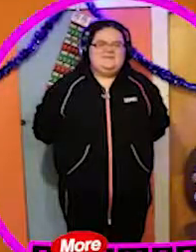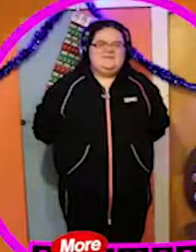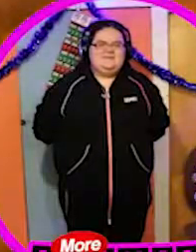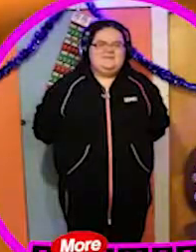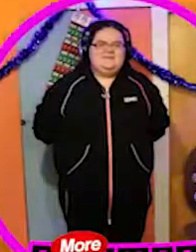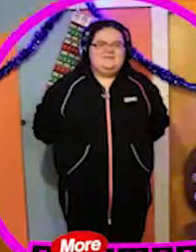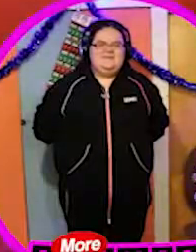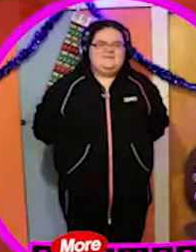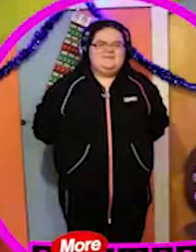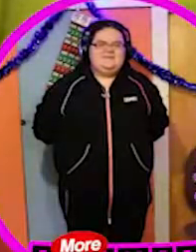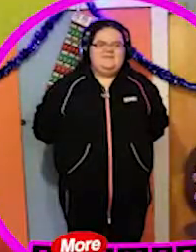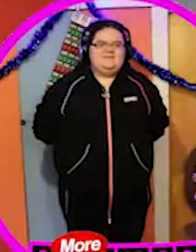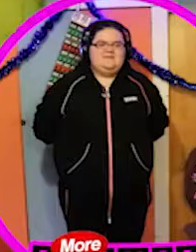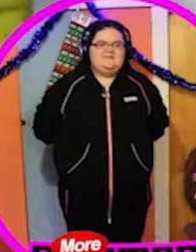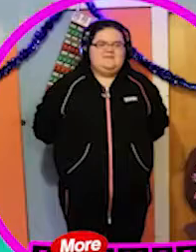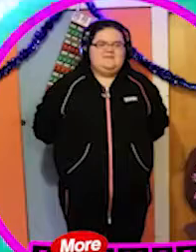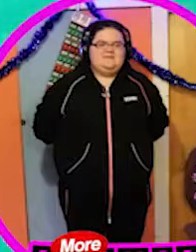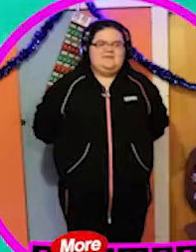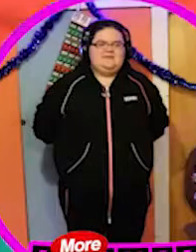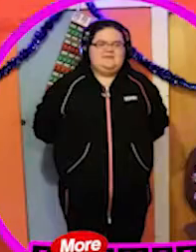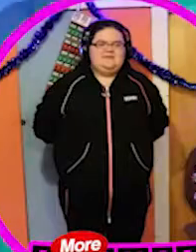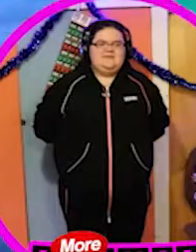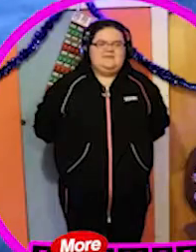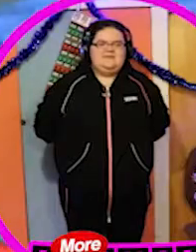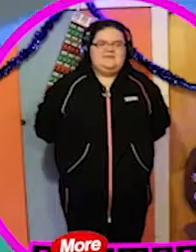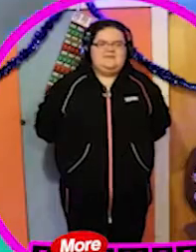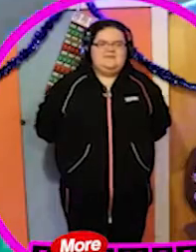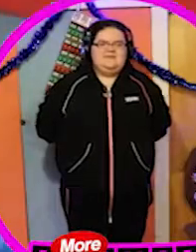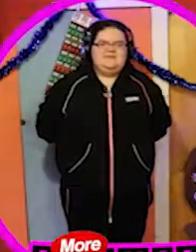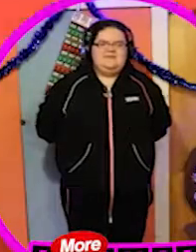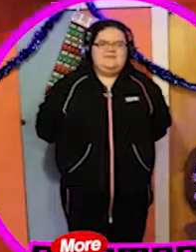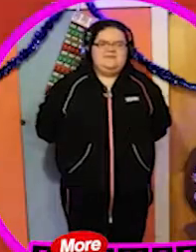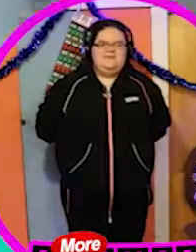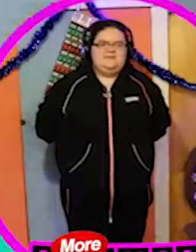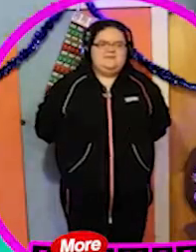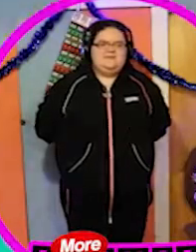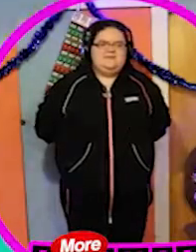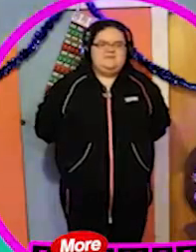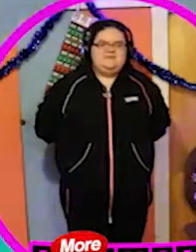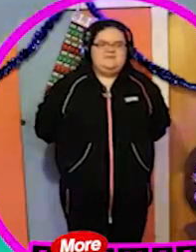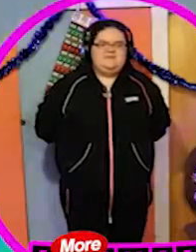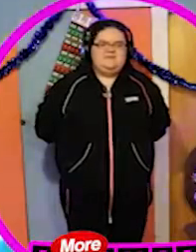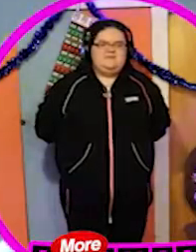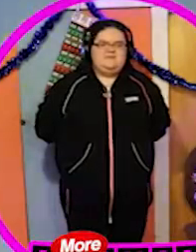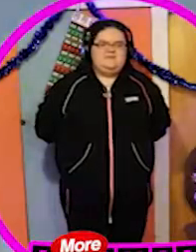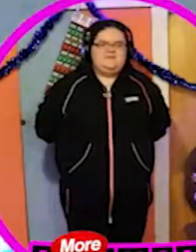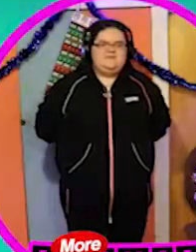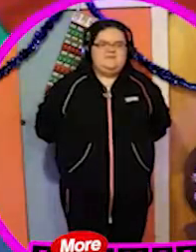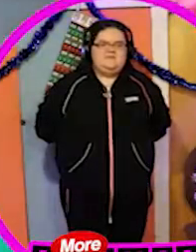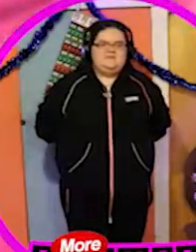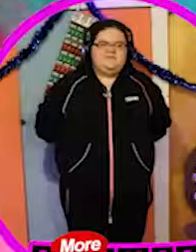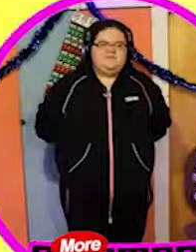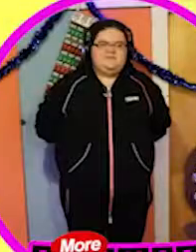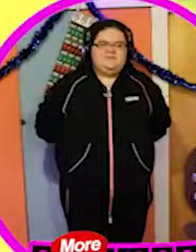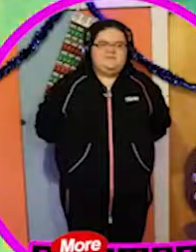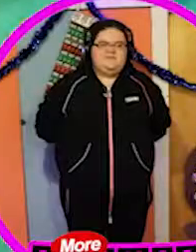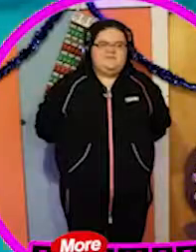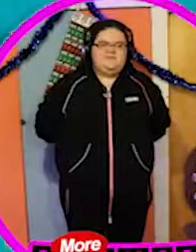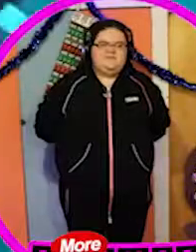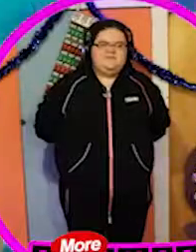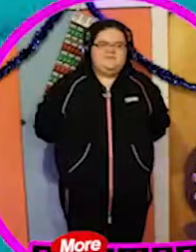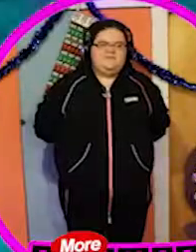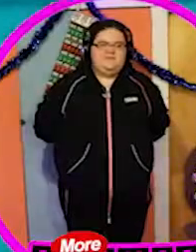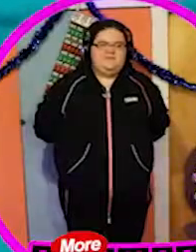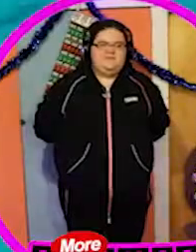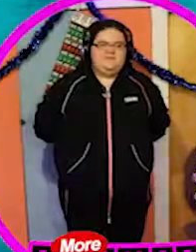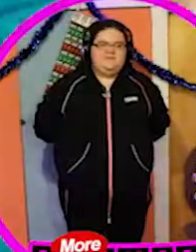7 might run. Ah! Oh, 7 might. Got 26. Yes! How long is it? There's 50 seconds left. I need to go. Toby, get some score. Well, get out the wait, red I'm